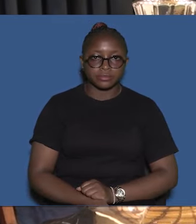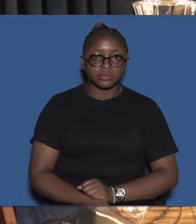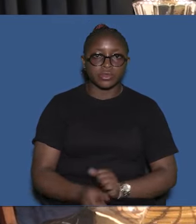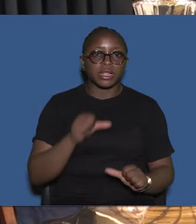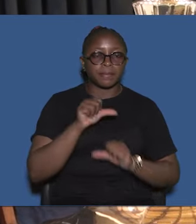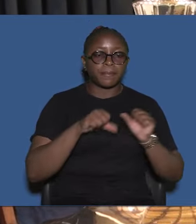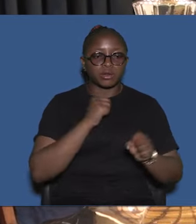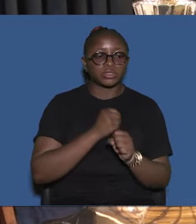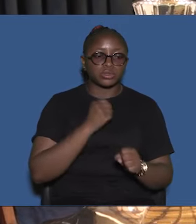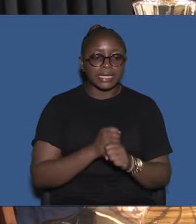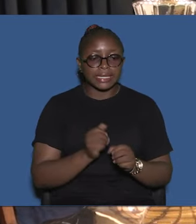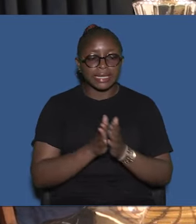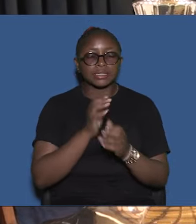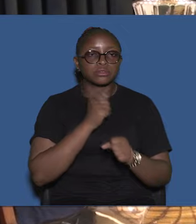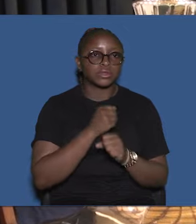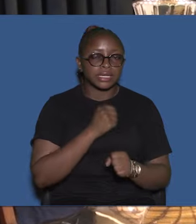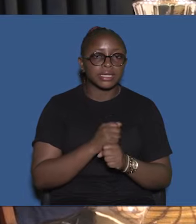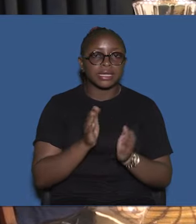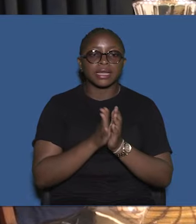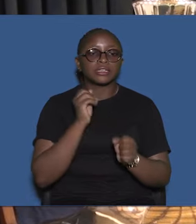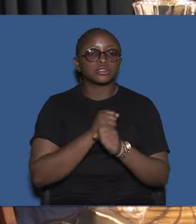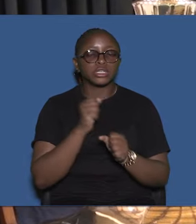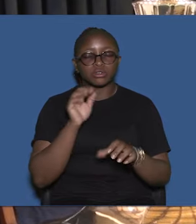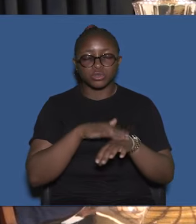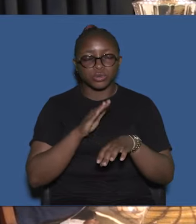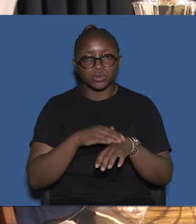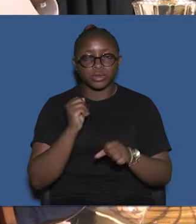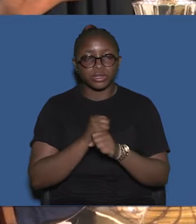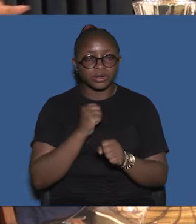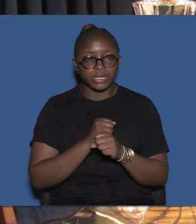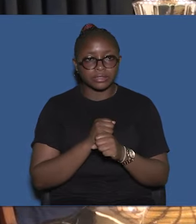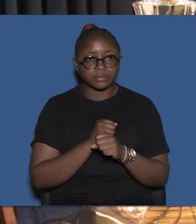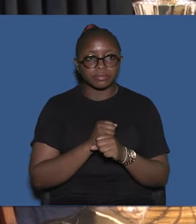The danger of working and doing good works is that